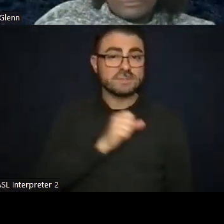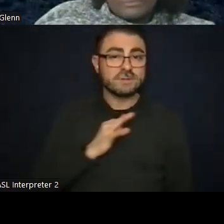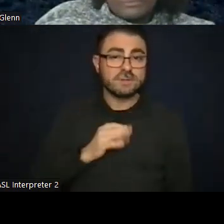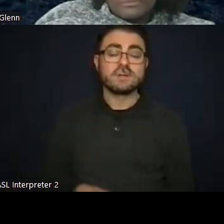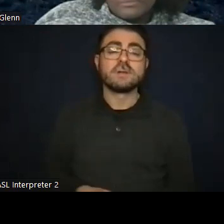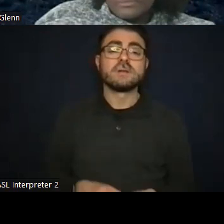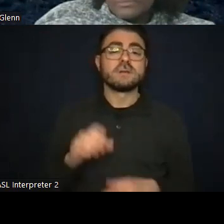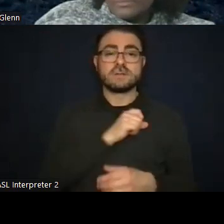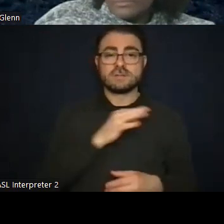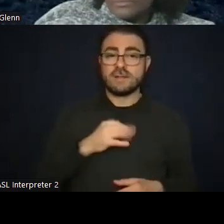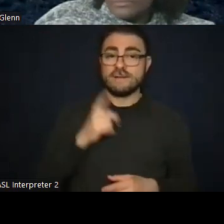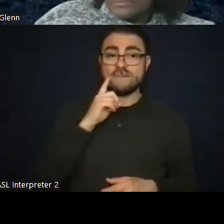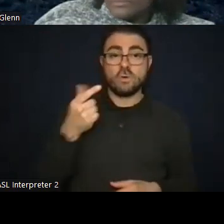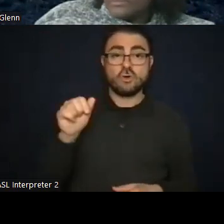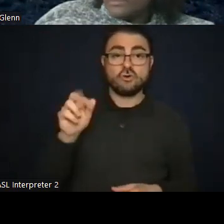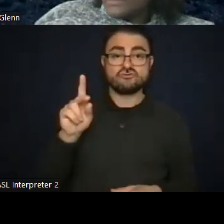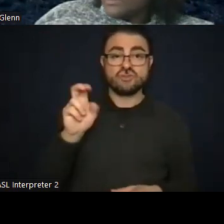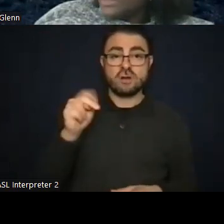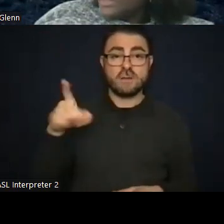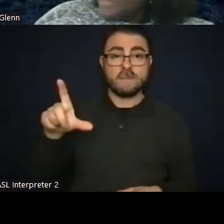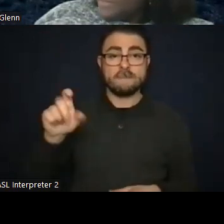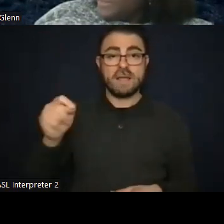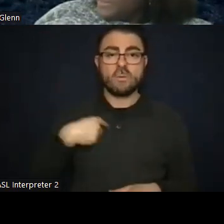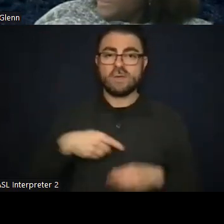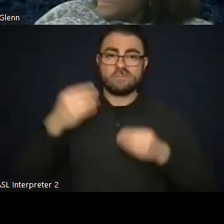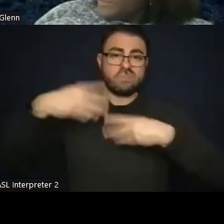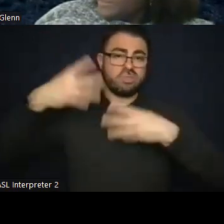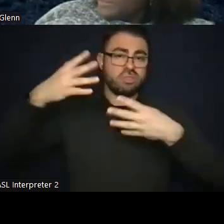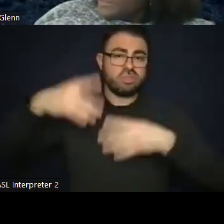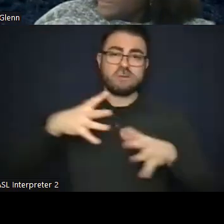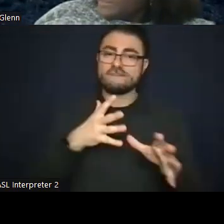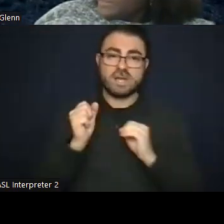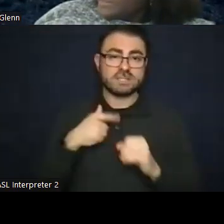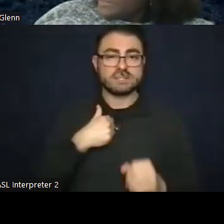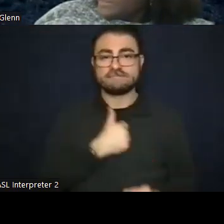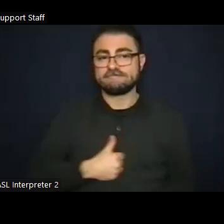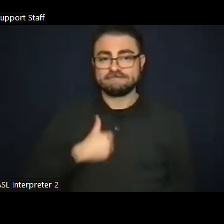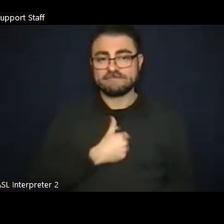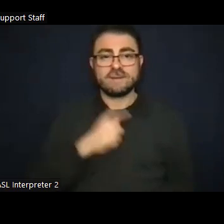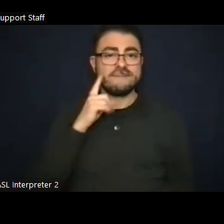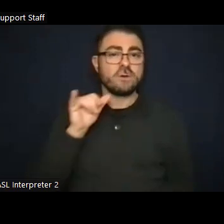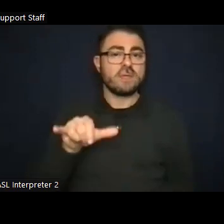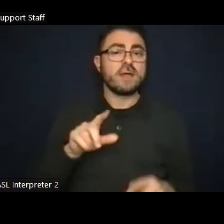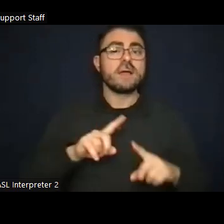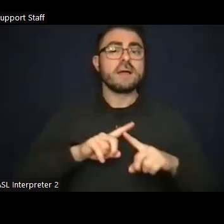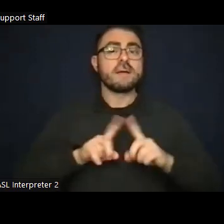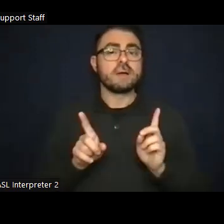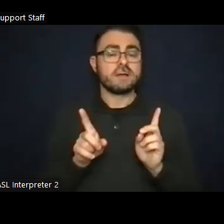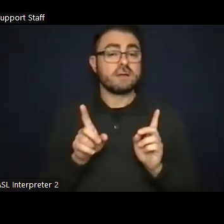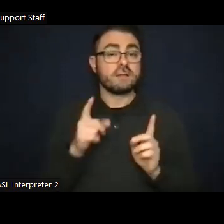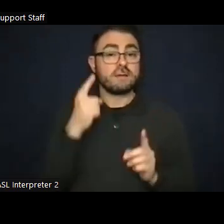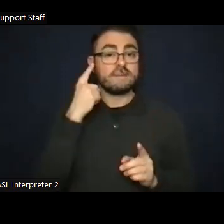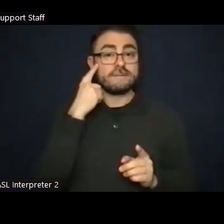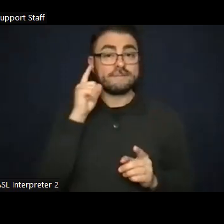quick, we scrolled by it pretty quickly and apologies on for that, but the sort of